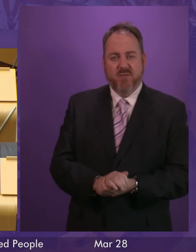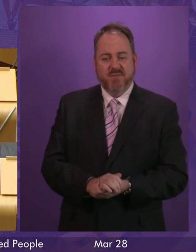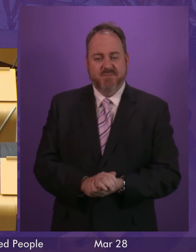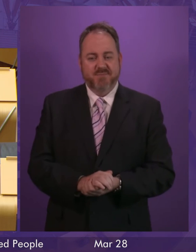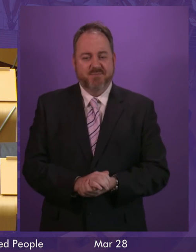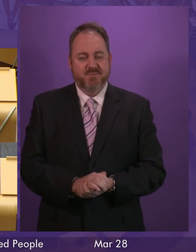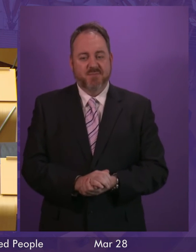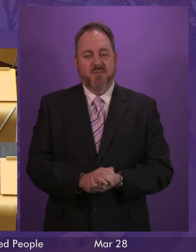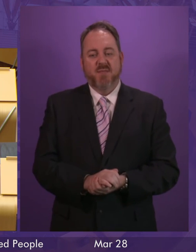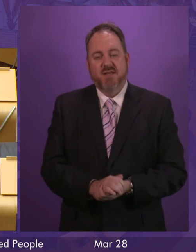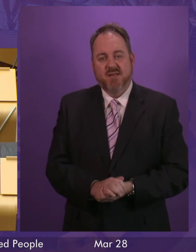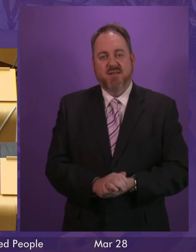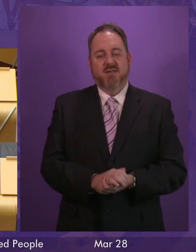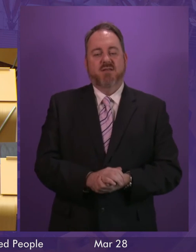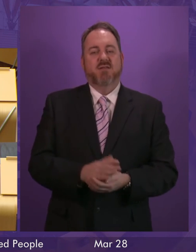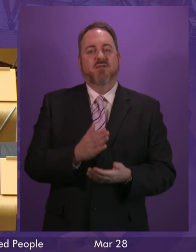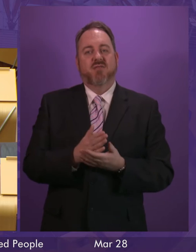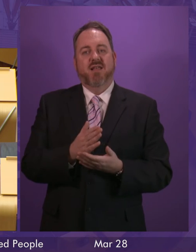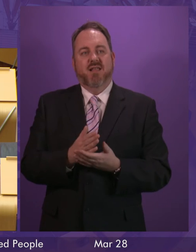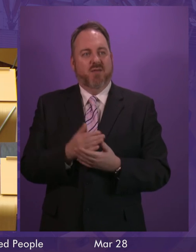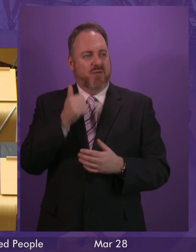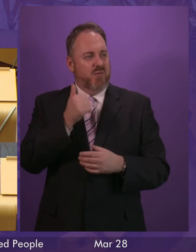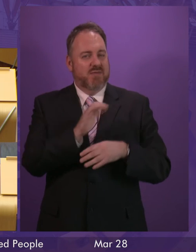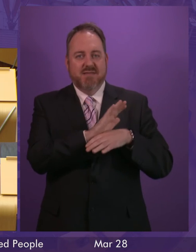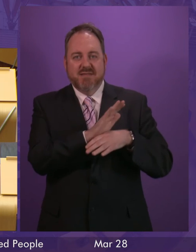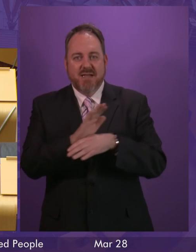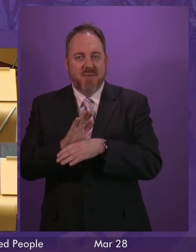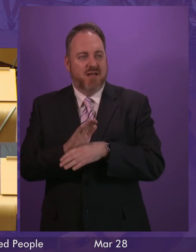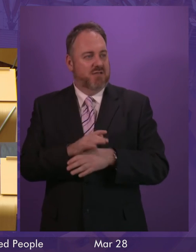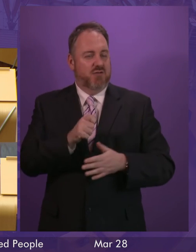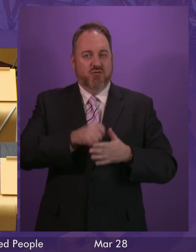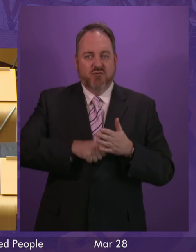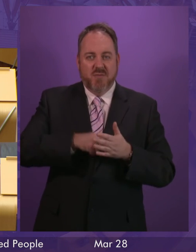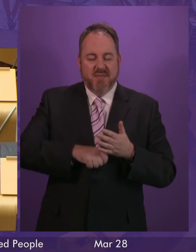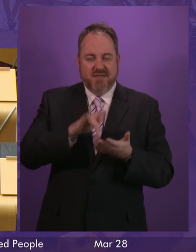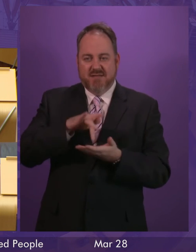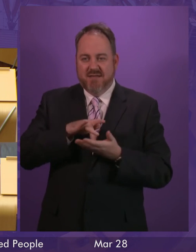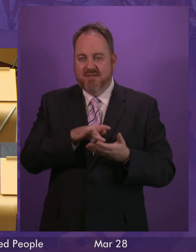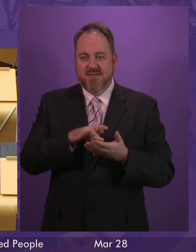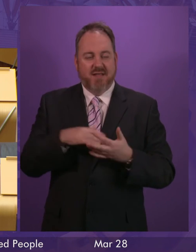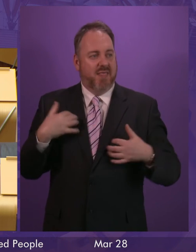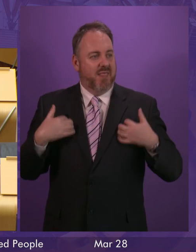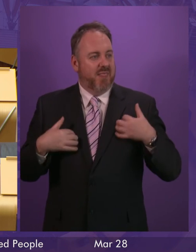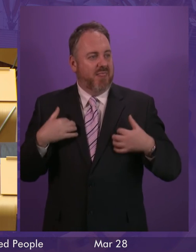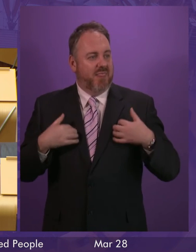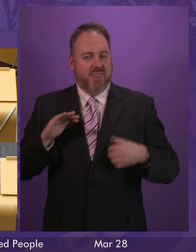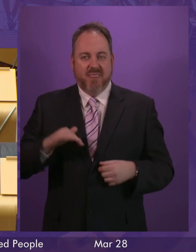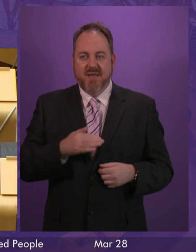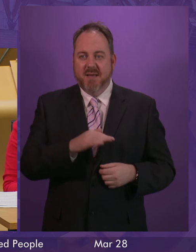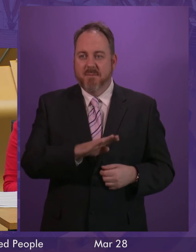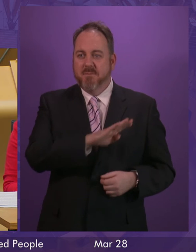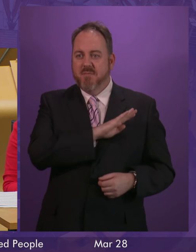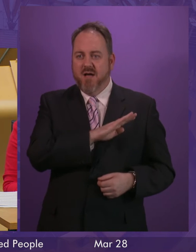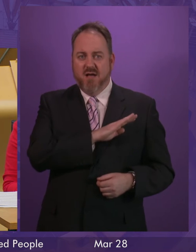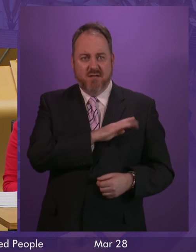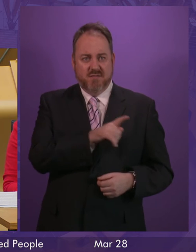Installing changing places toilets, particularly in our cinemas and our shopping centres and in our theme parks, would encourage families to come out and would be beneficial